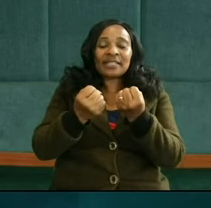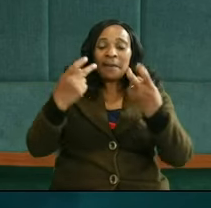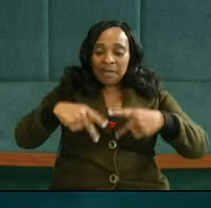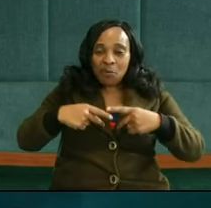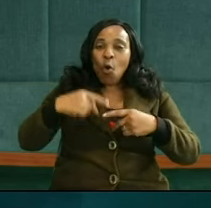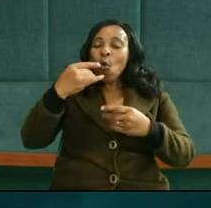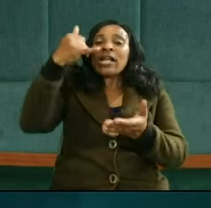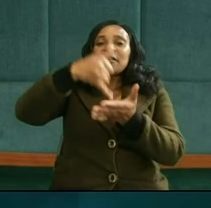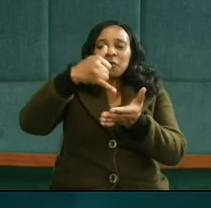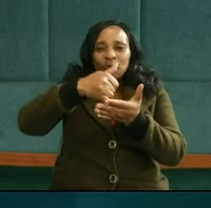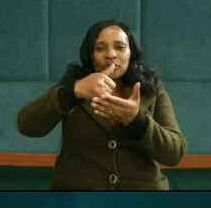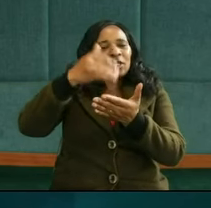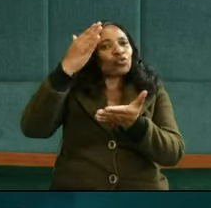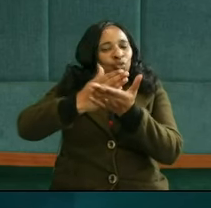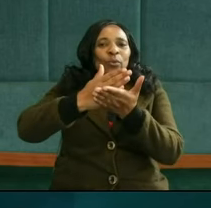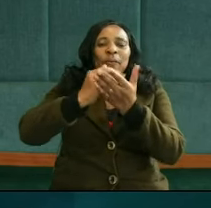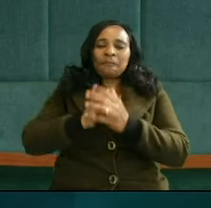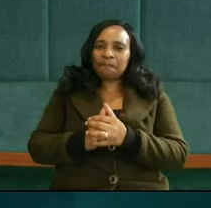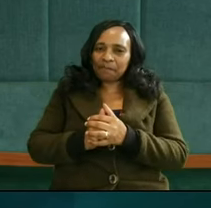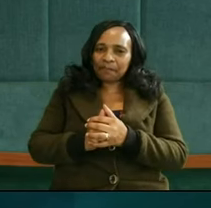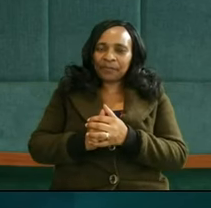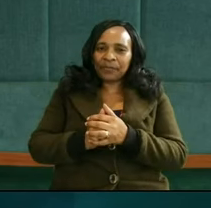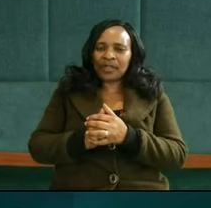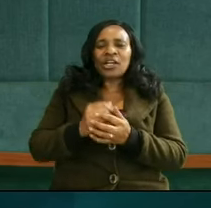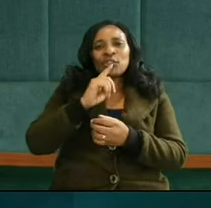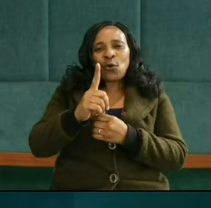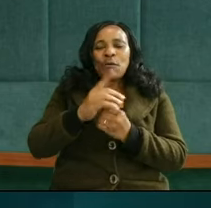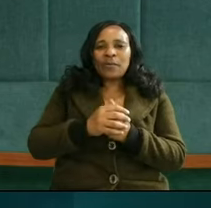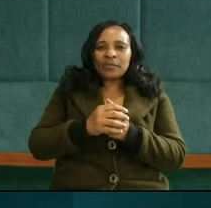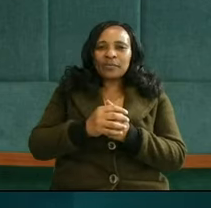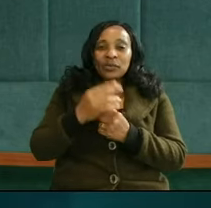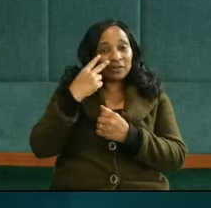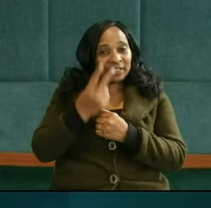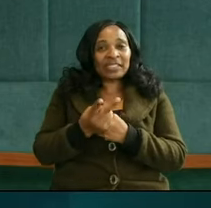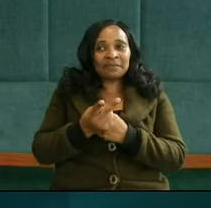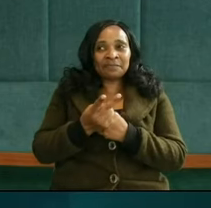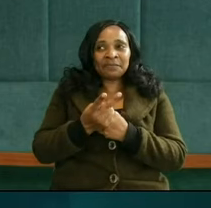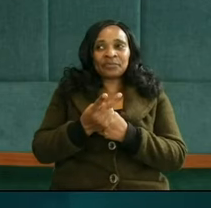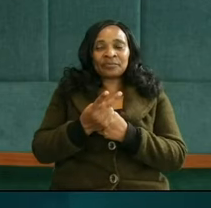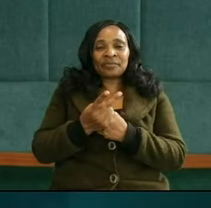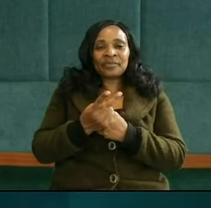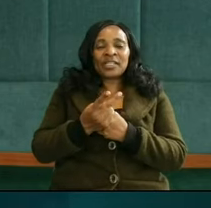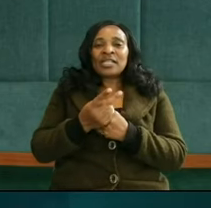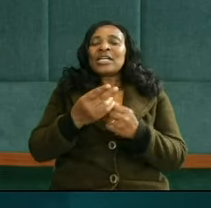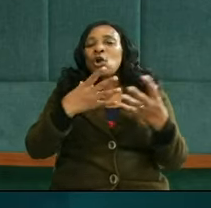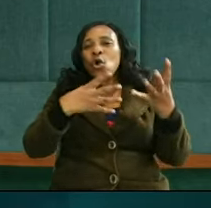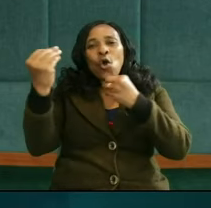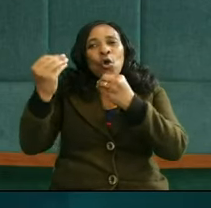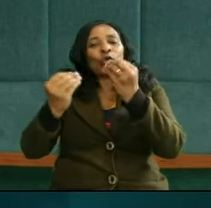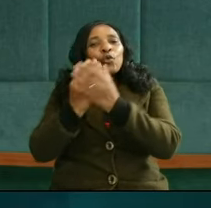real places involved. So he tells Philip, go towards